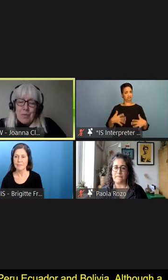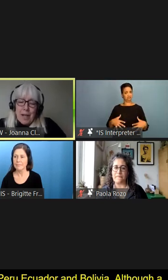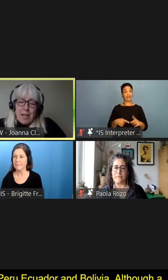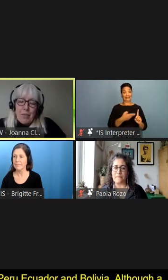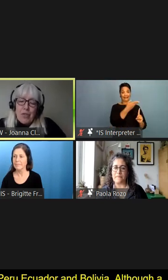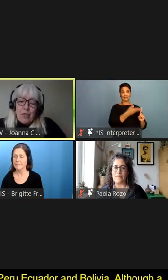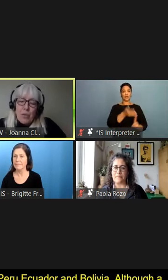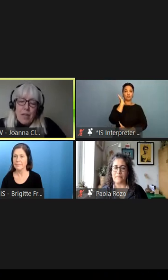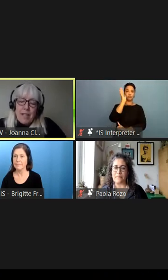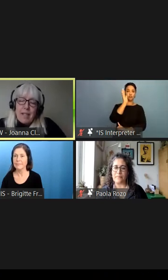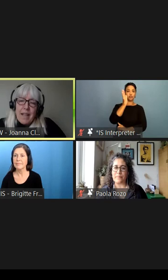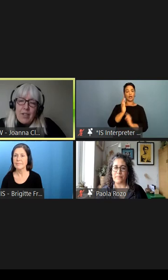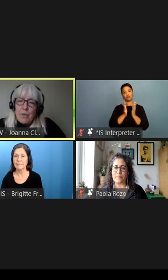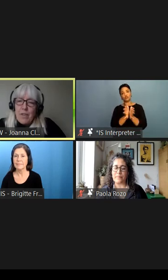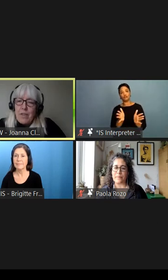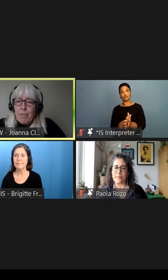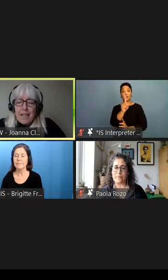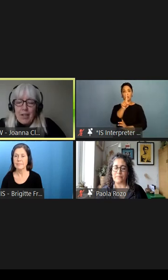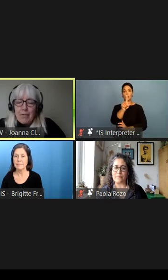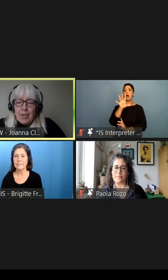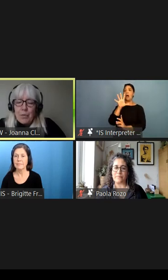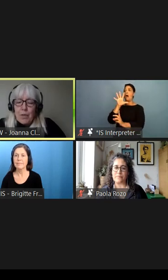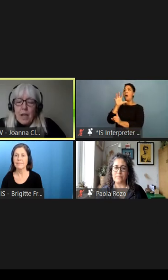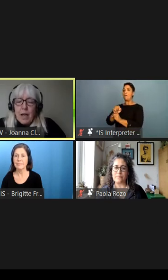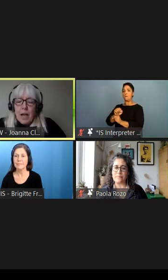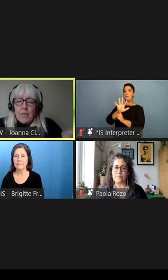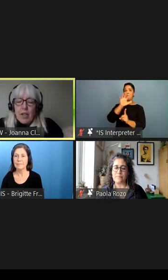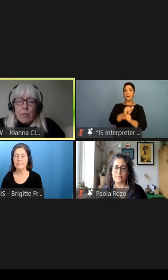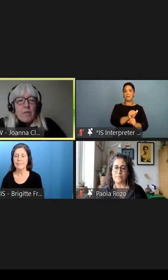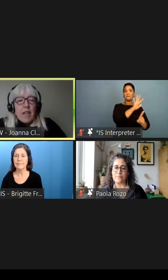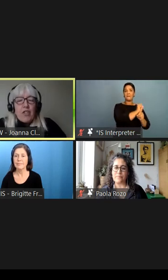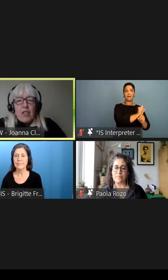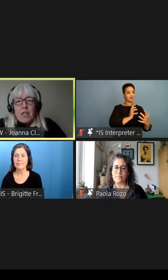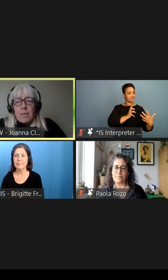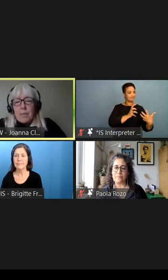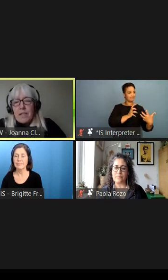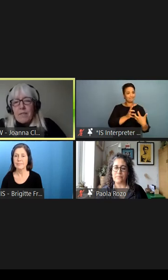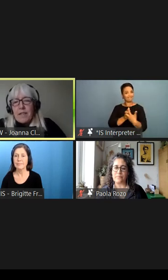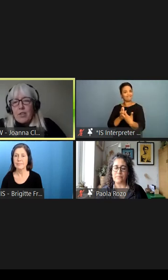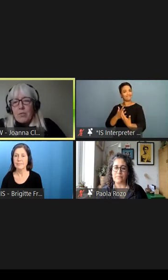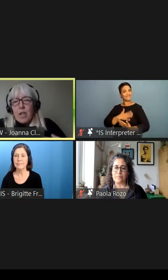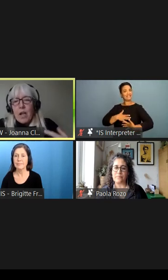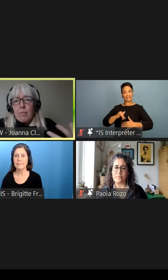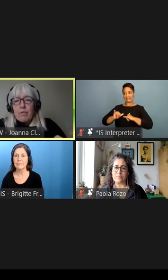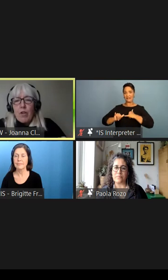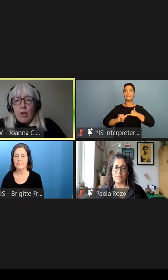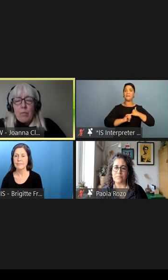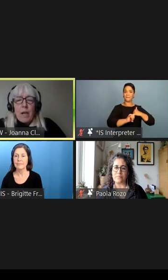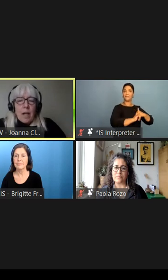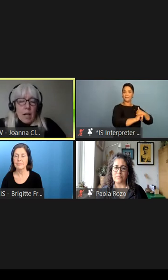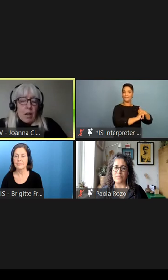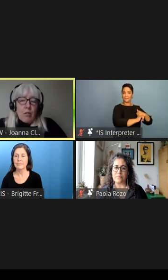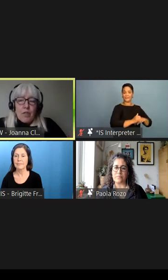to you about, I'm sure, will resonate with many of you. The observations specifically do come